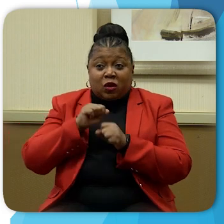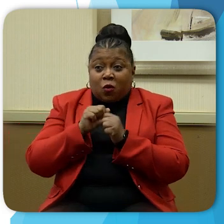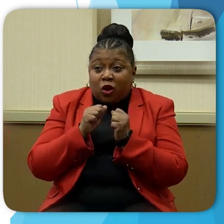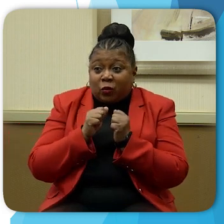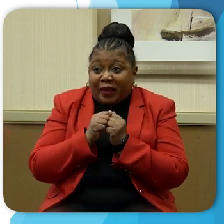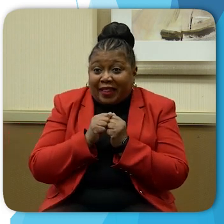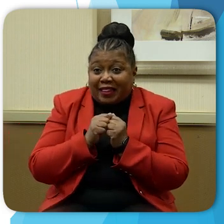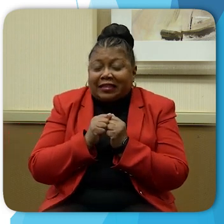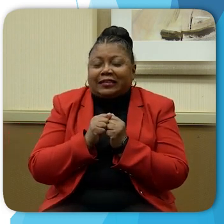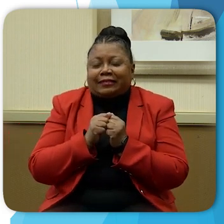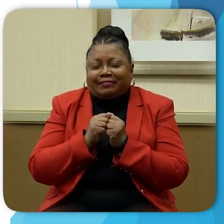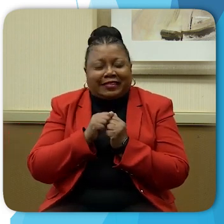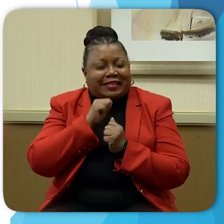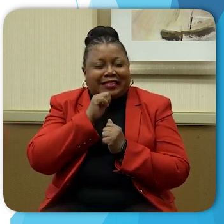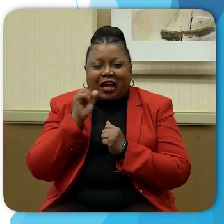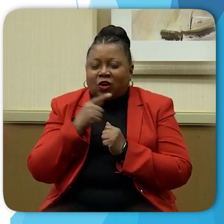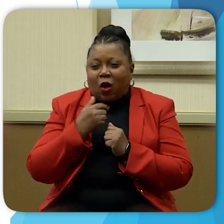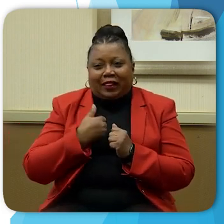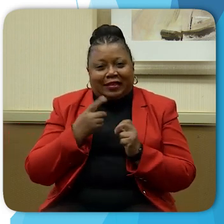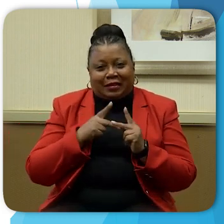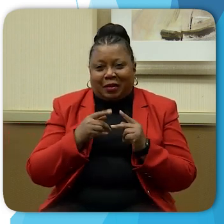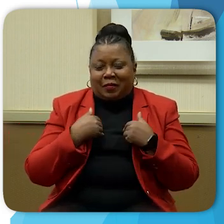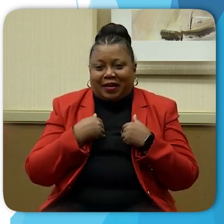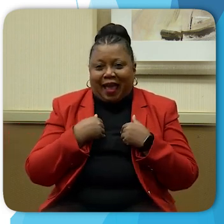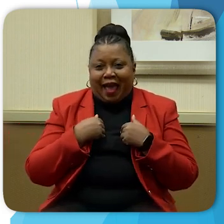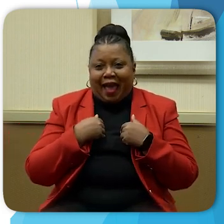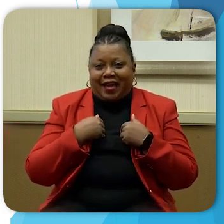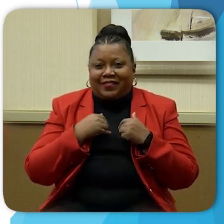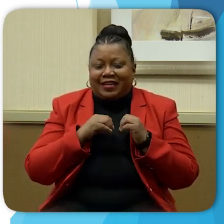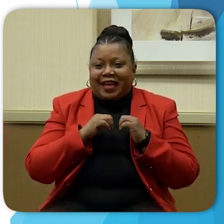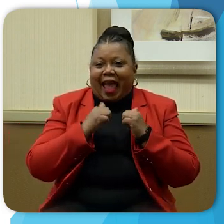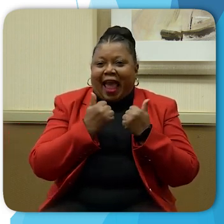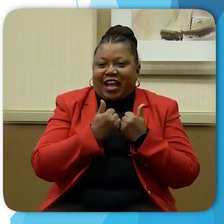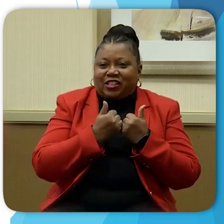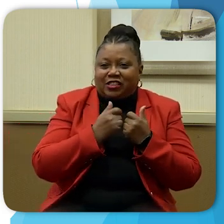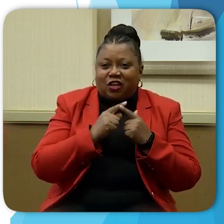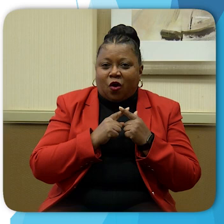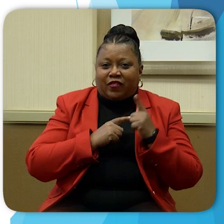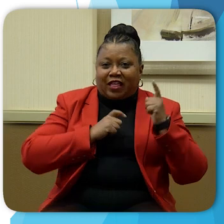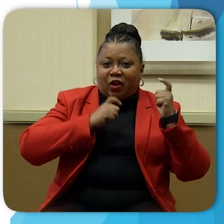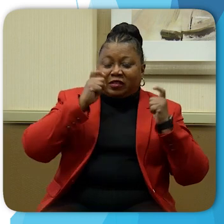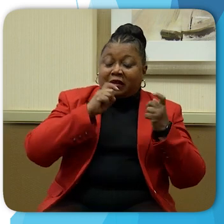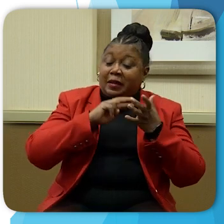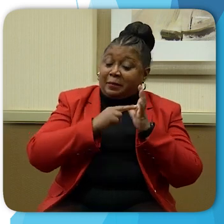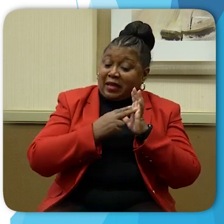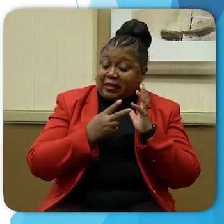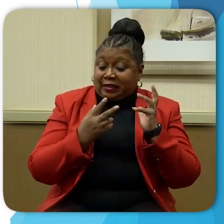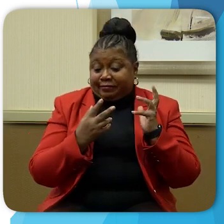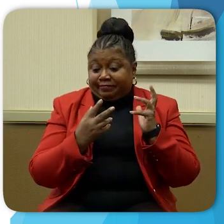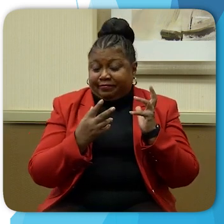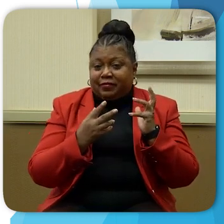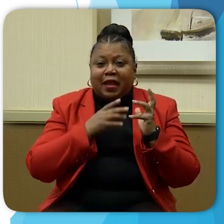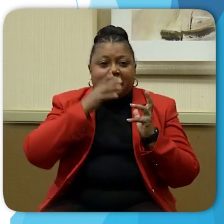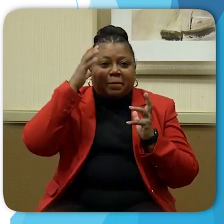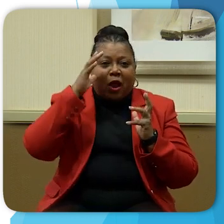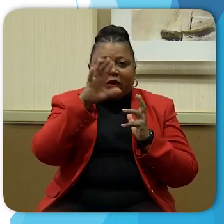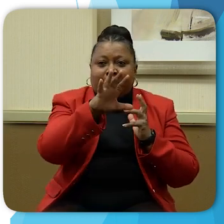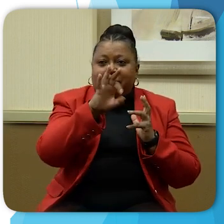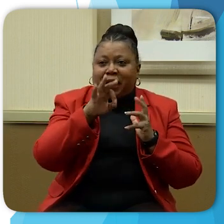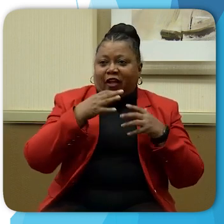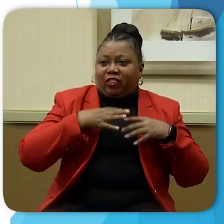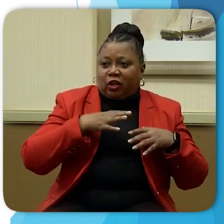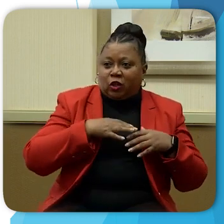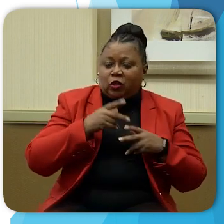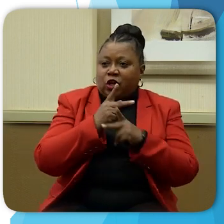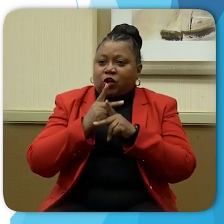with, not all young people have agency over their gender expression, meaning parents pick out the